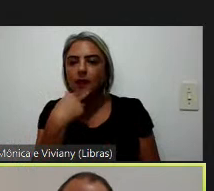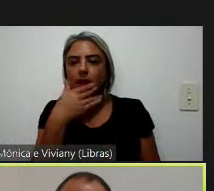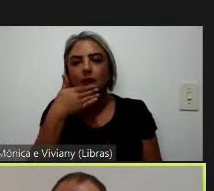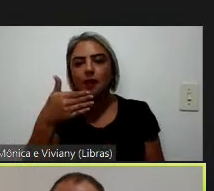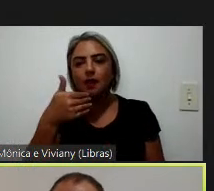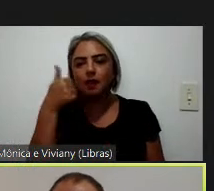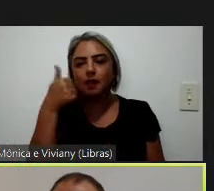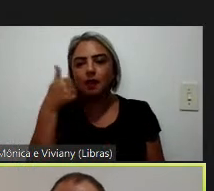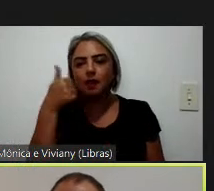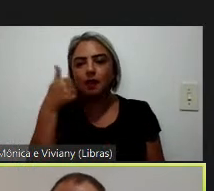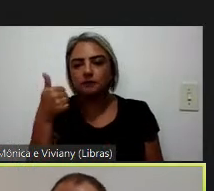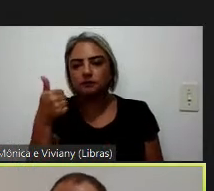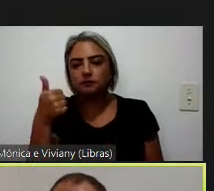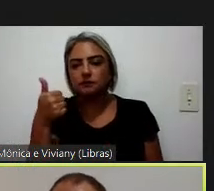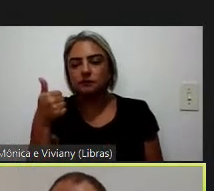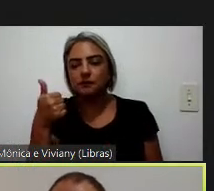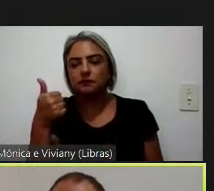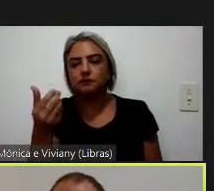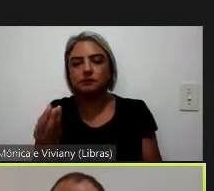all these